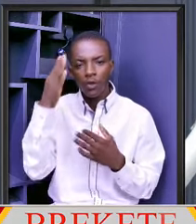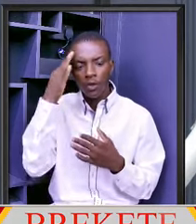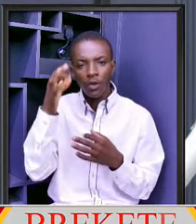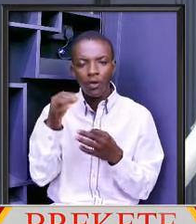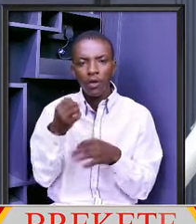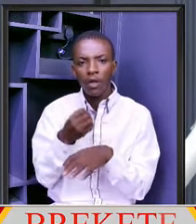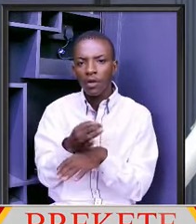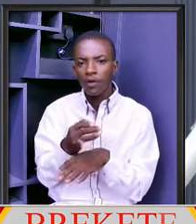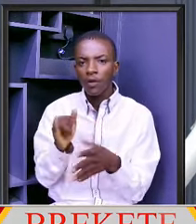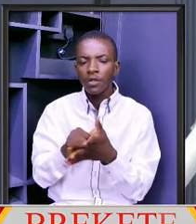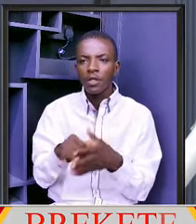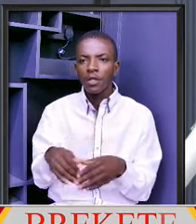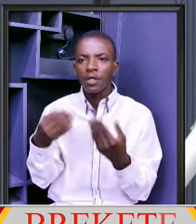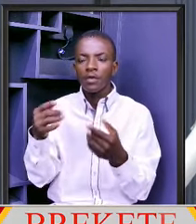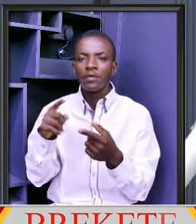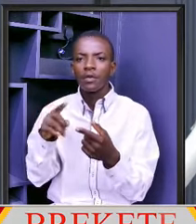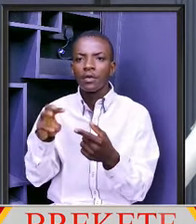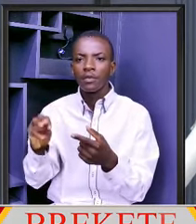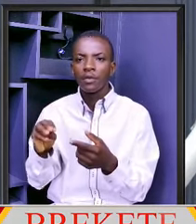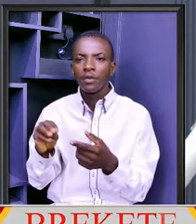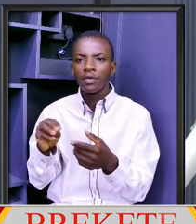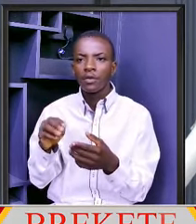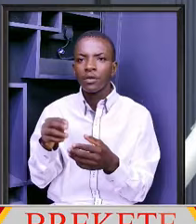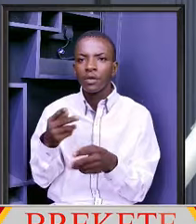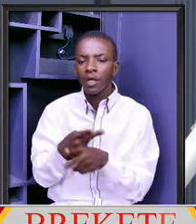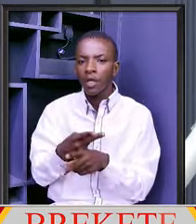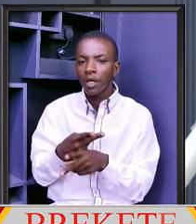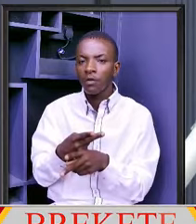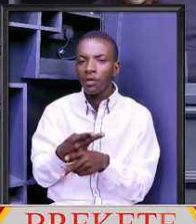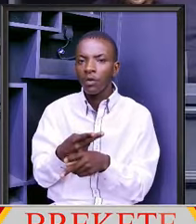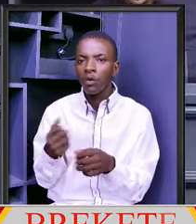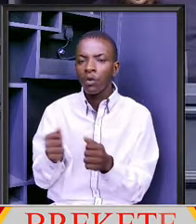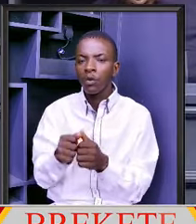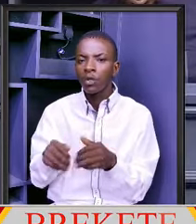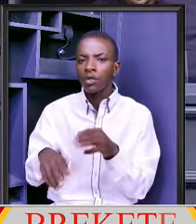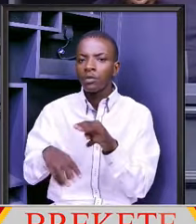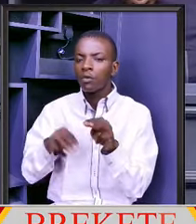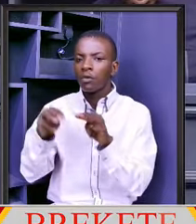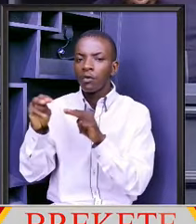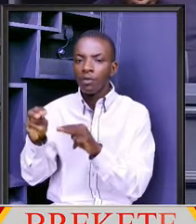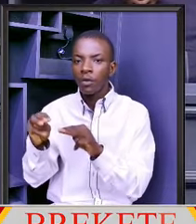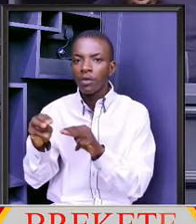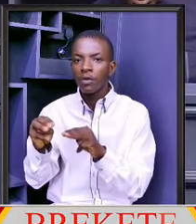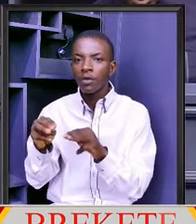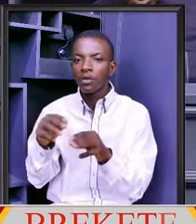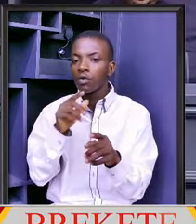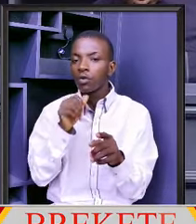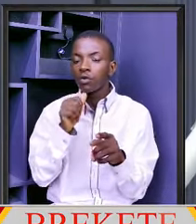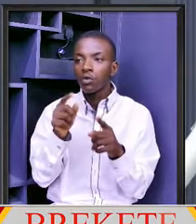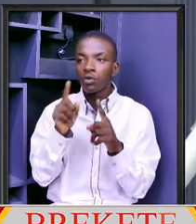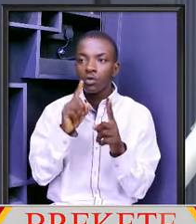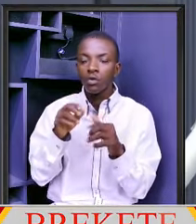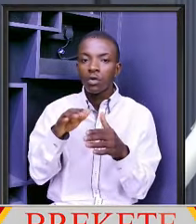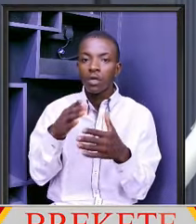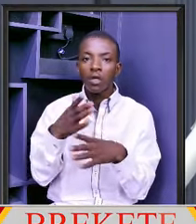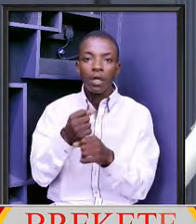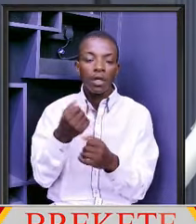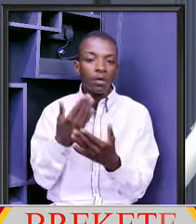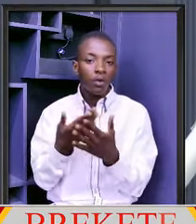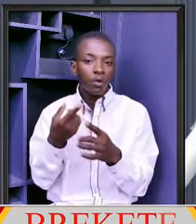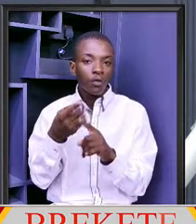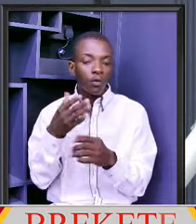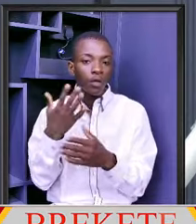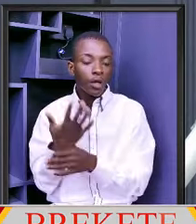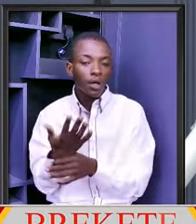the advice where I give them, say, make them they careful with the journey. Say, I don't talk, say, I go collect the money for their